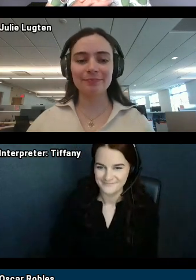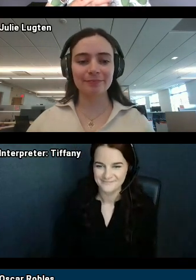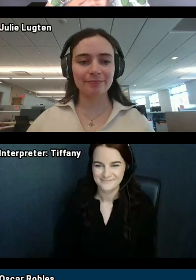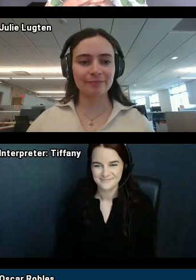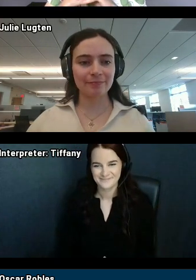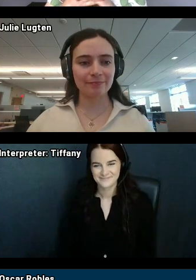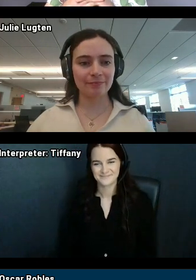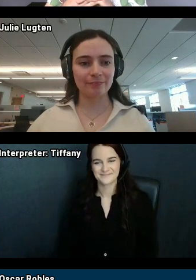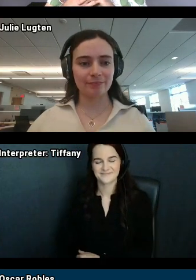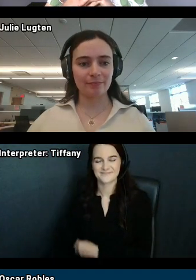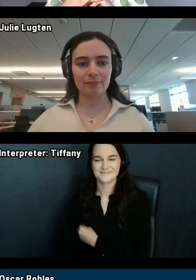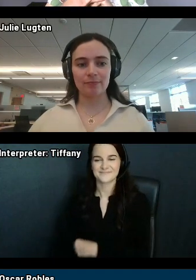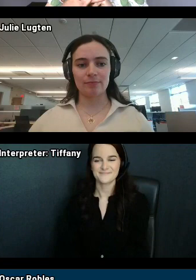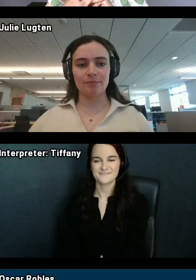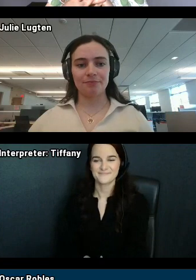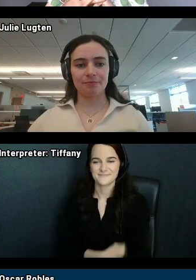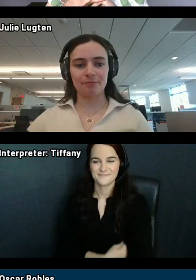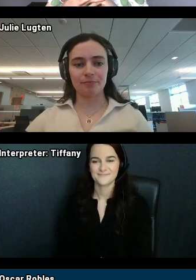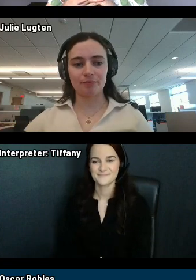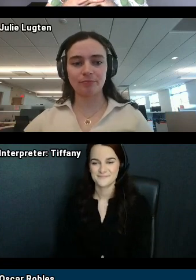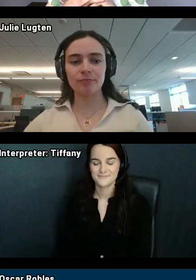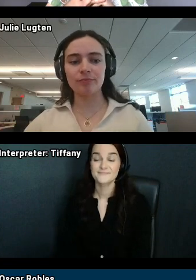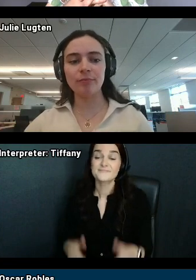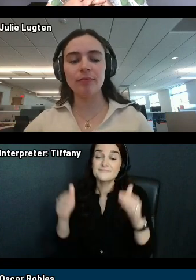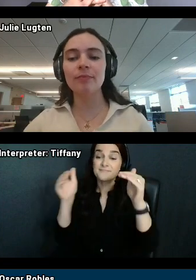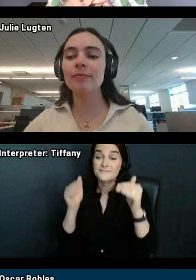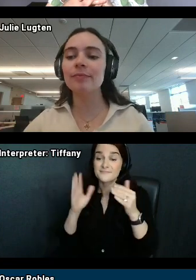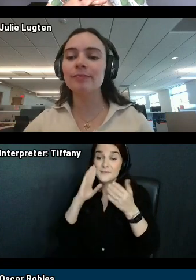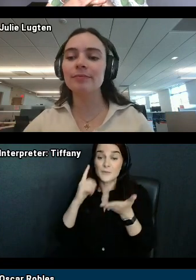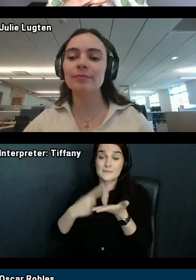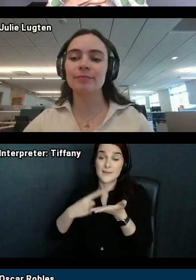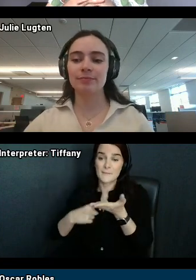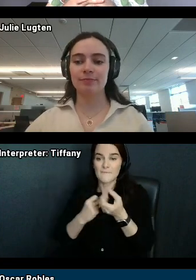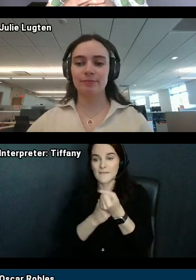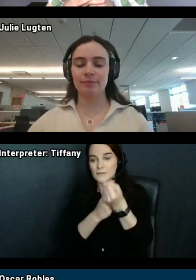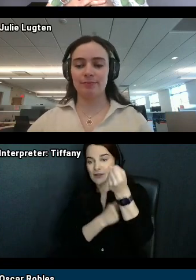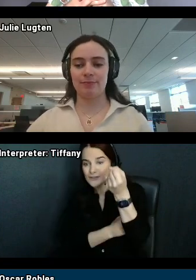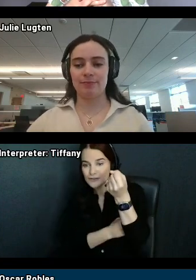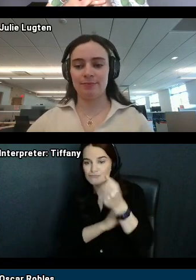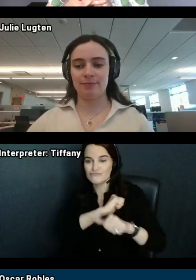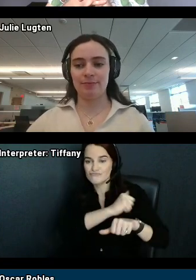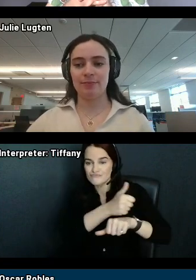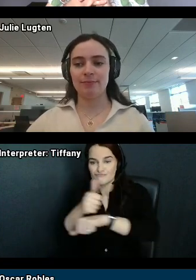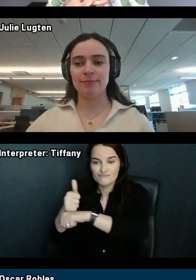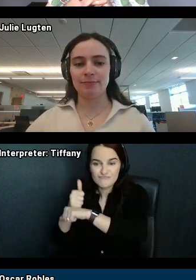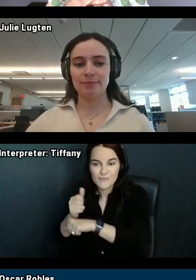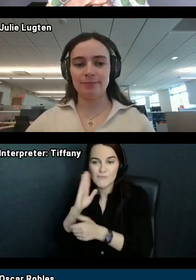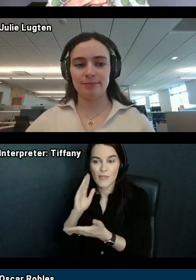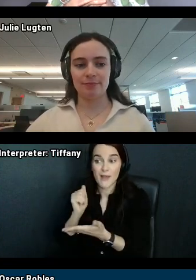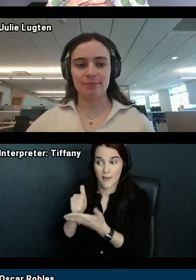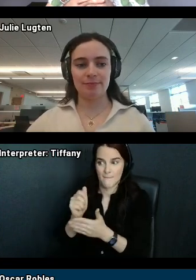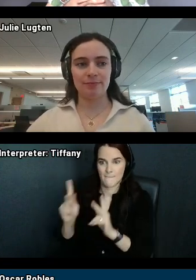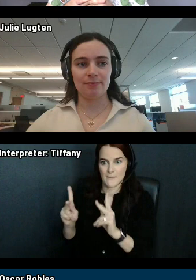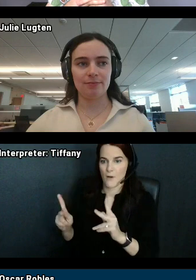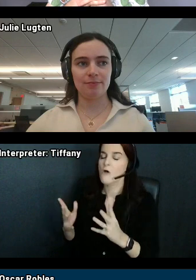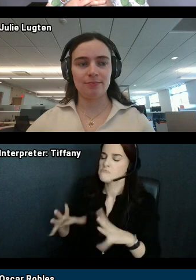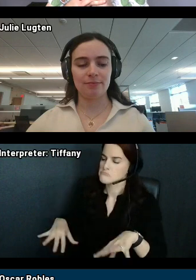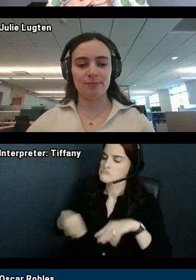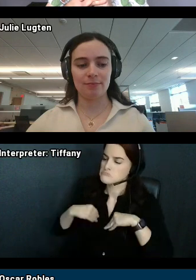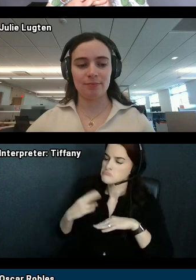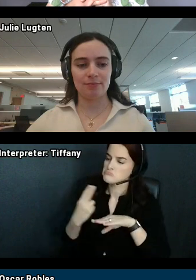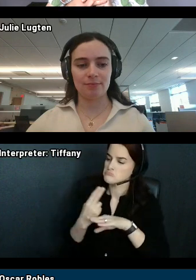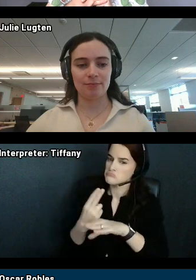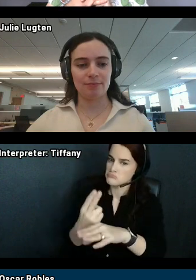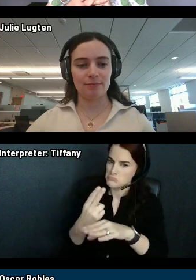So next up, we're going to talk a little bit about some foundational setup that will help with user adoption or make it easier to manage some of these